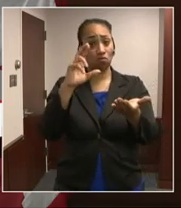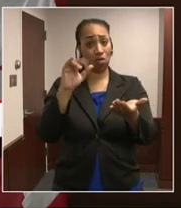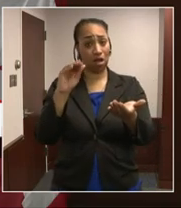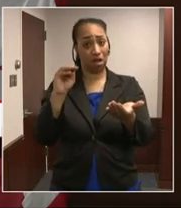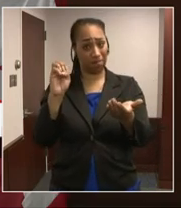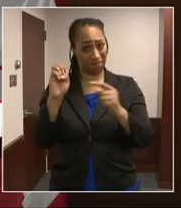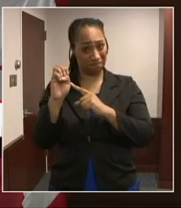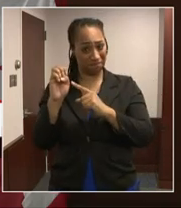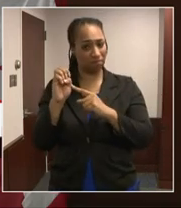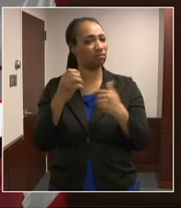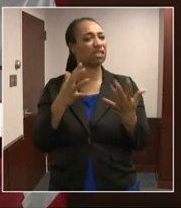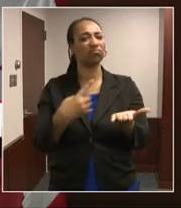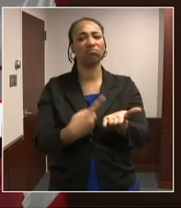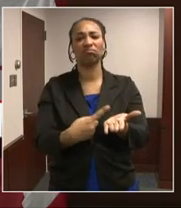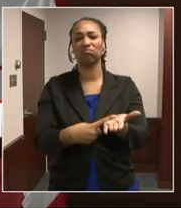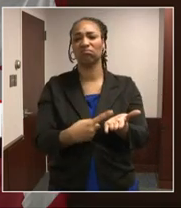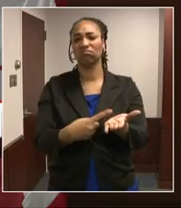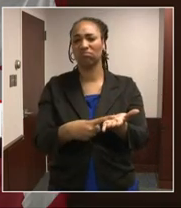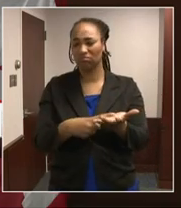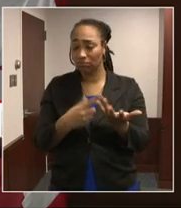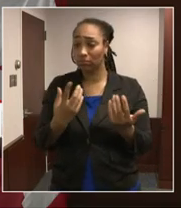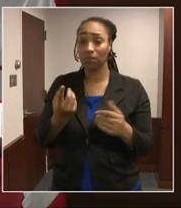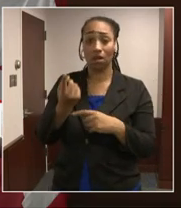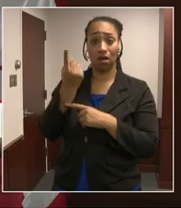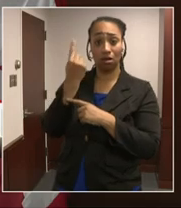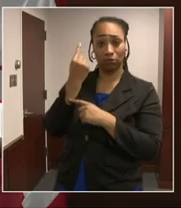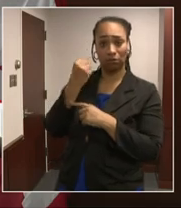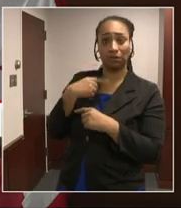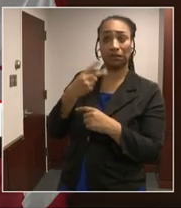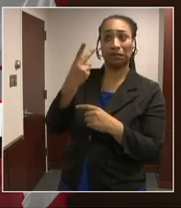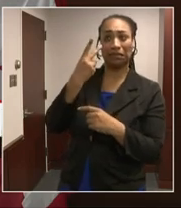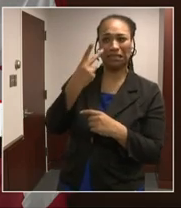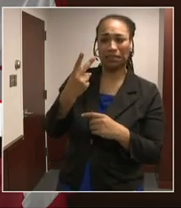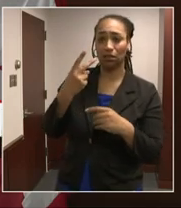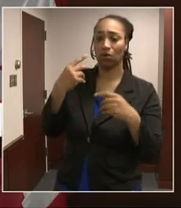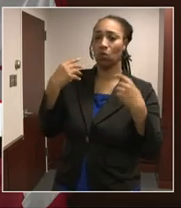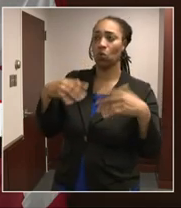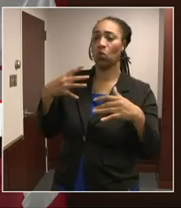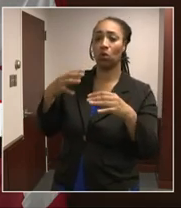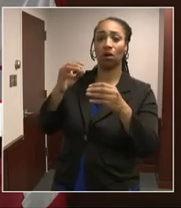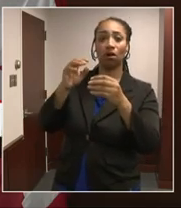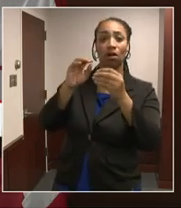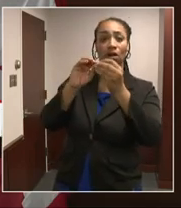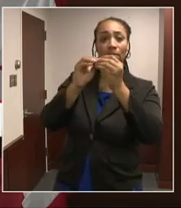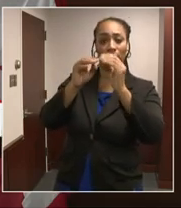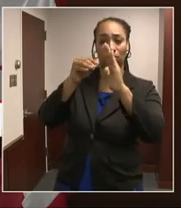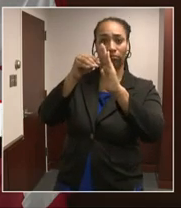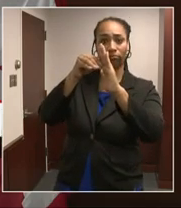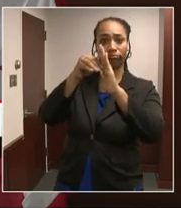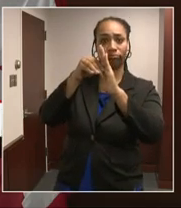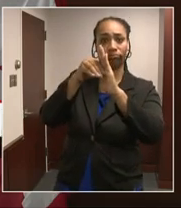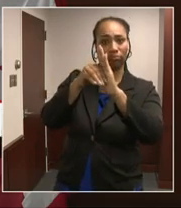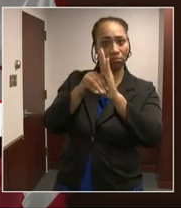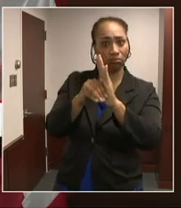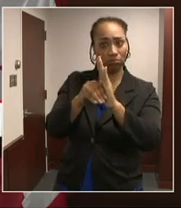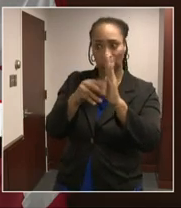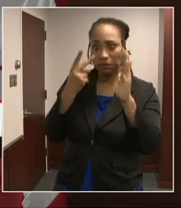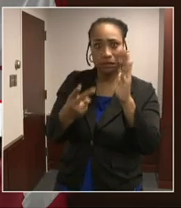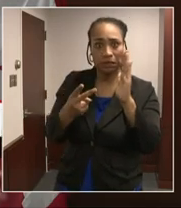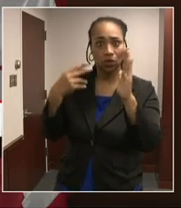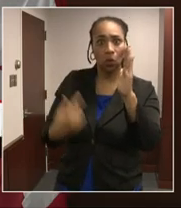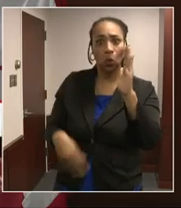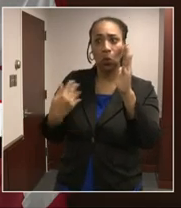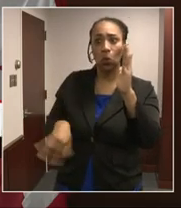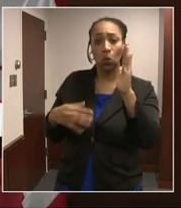historic decrease in crime last year. The thing in crime in urban areas is not a thing that you're